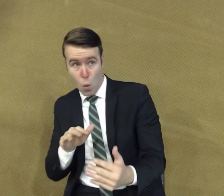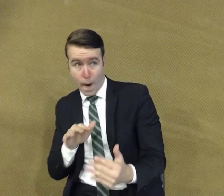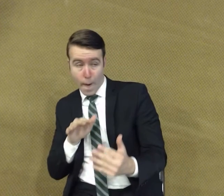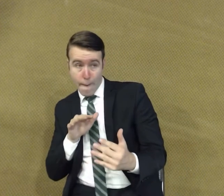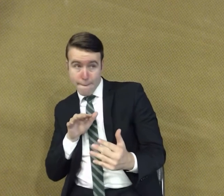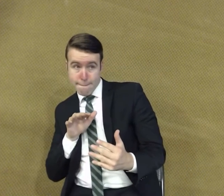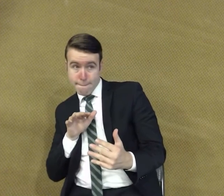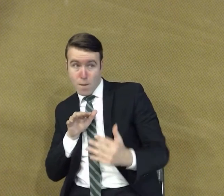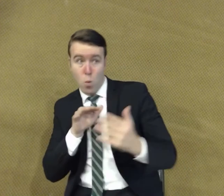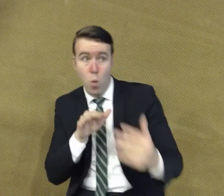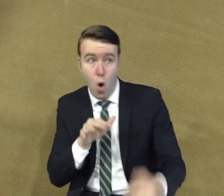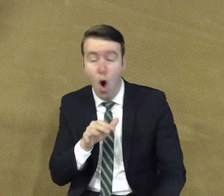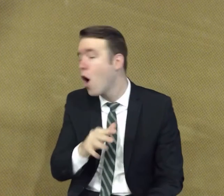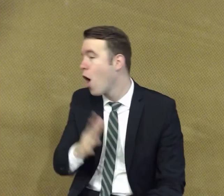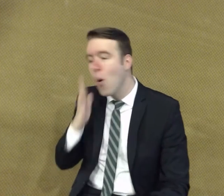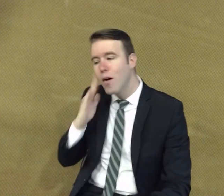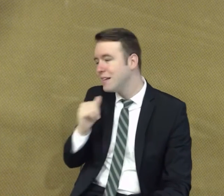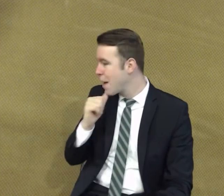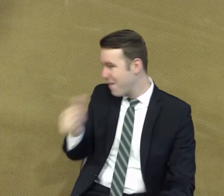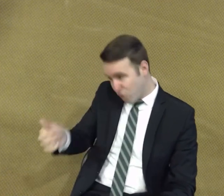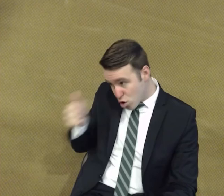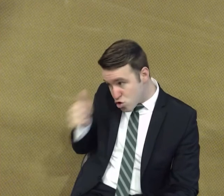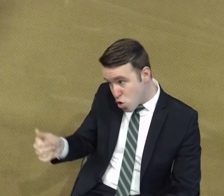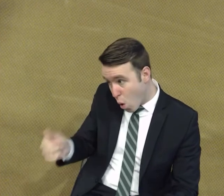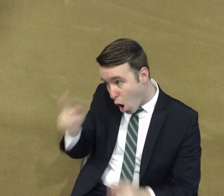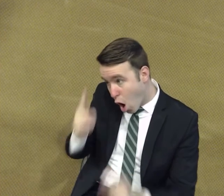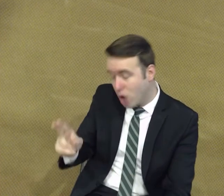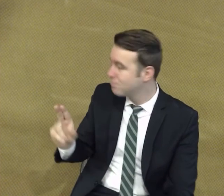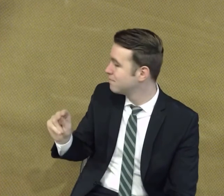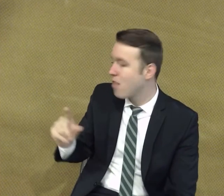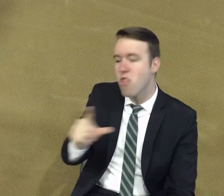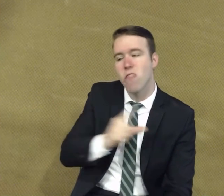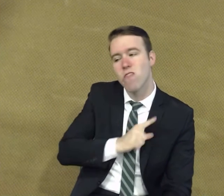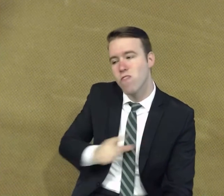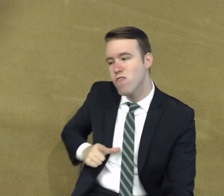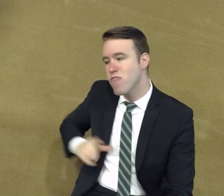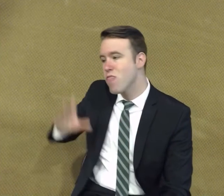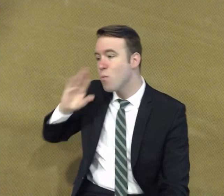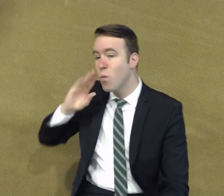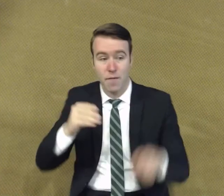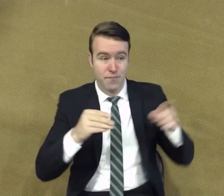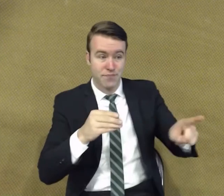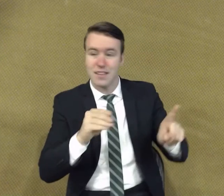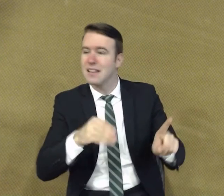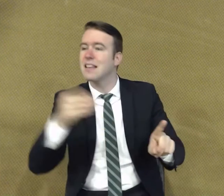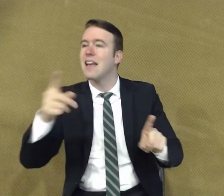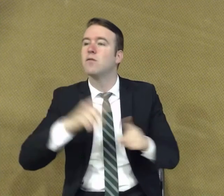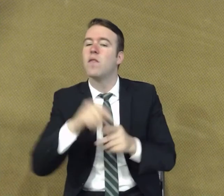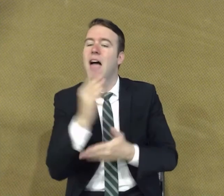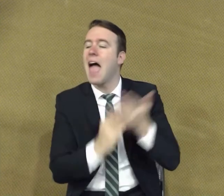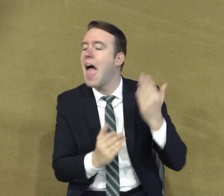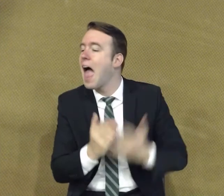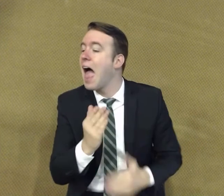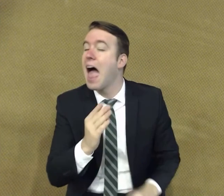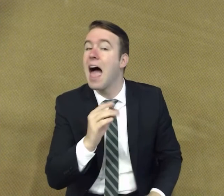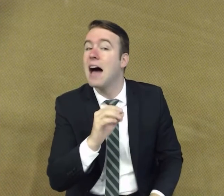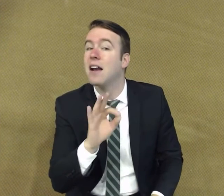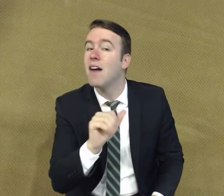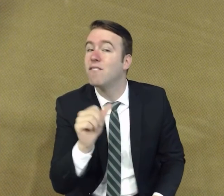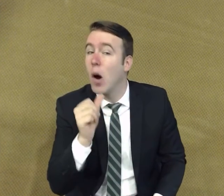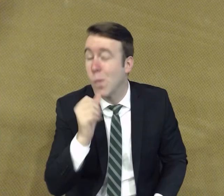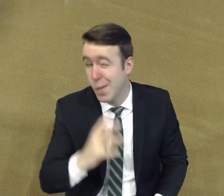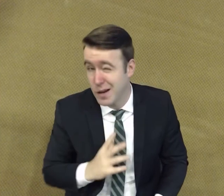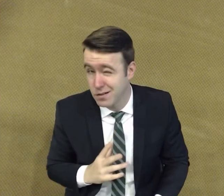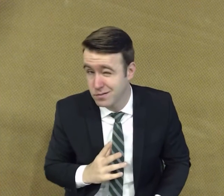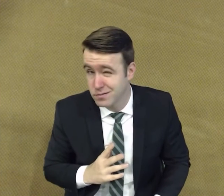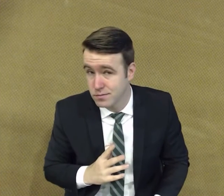journey which thou takest shall not be for thine honor, for the Lord shall sell Sisera into the hand of